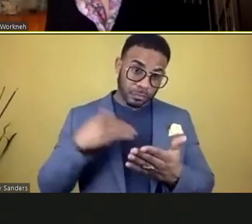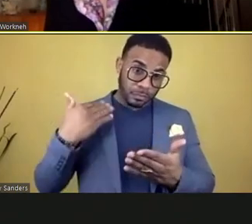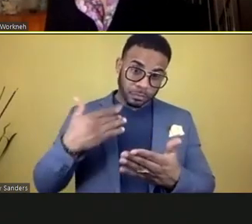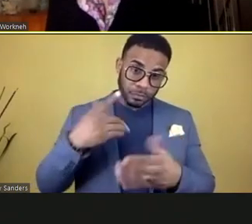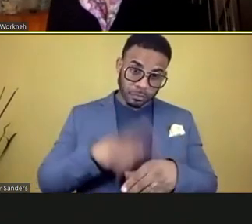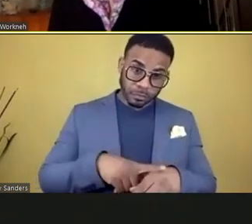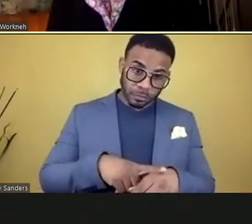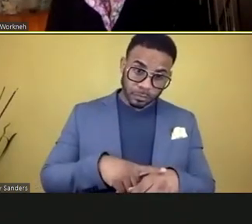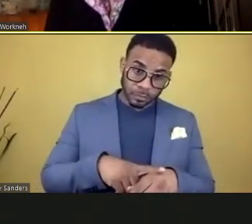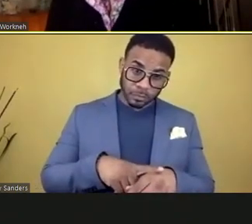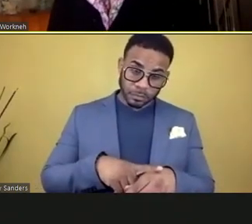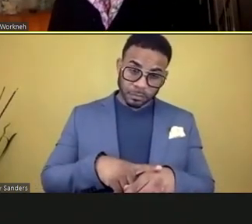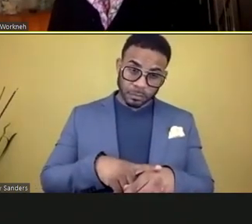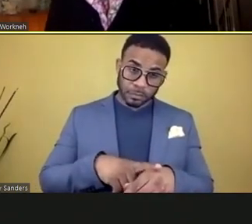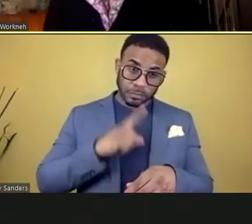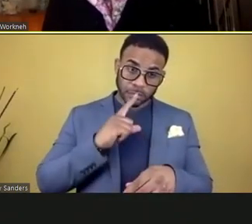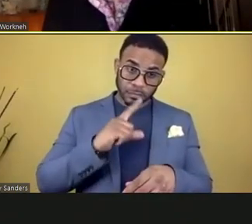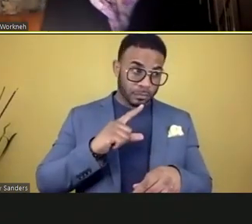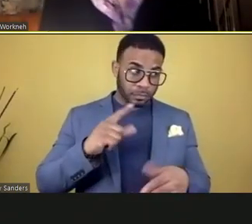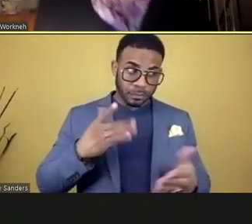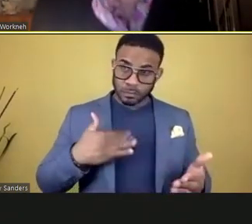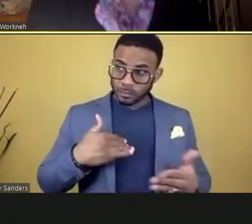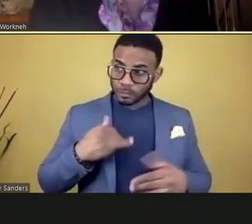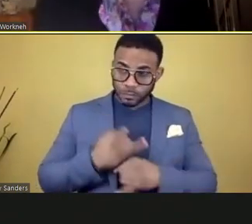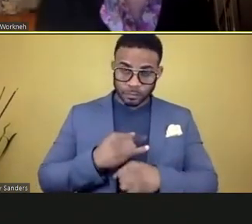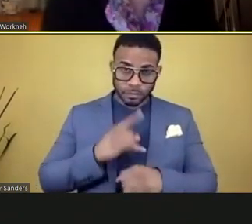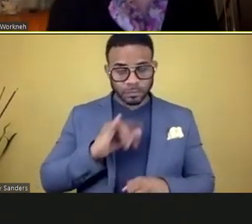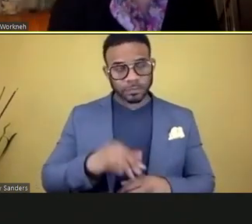time in being at Skowhegan is like,